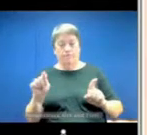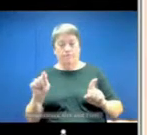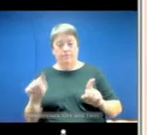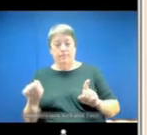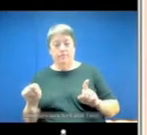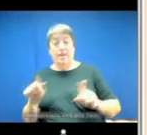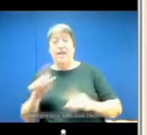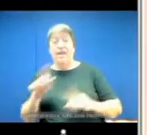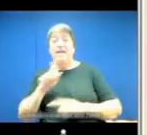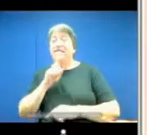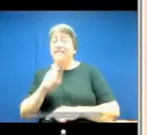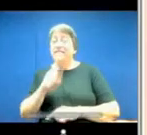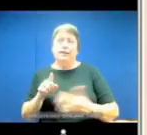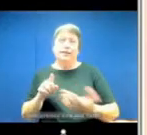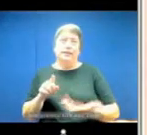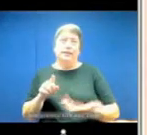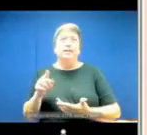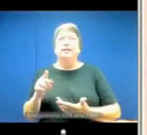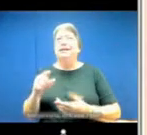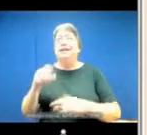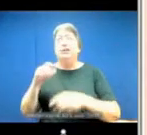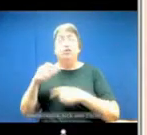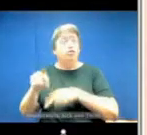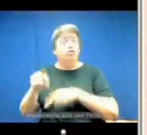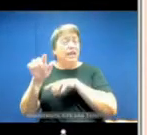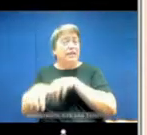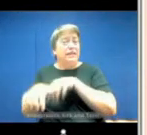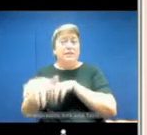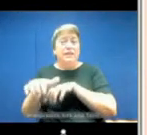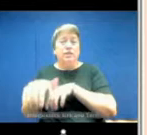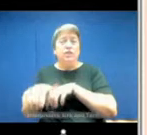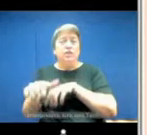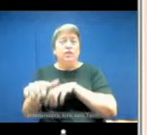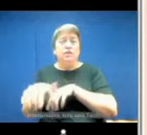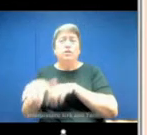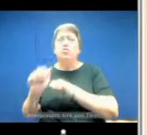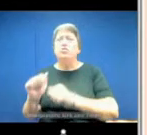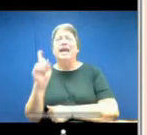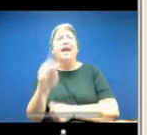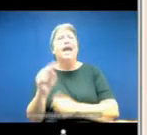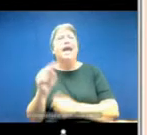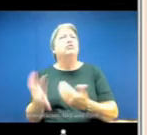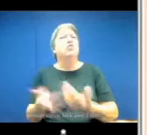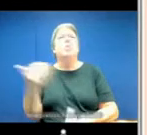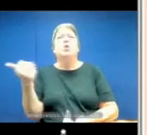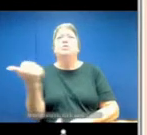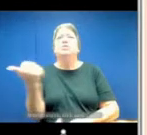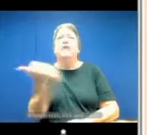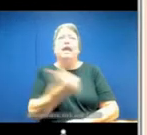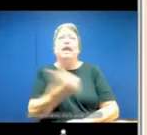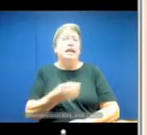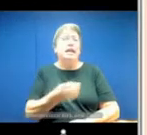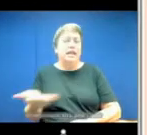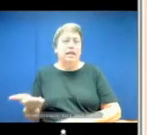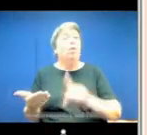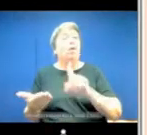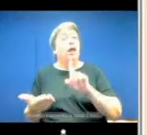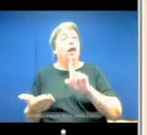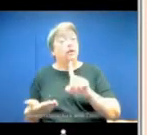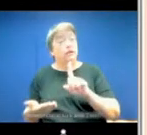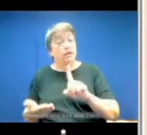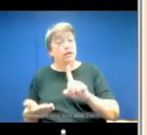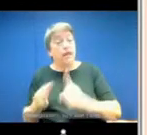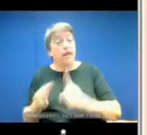almost anything can be asked in a deposition, except the only proper